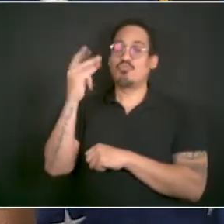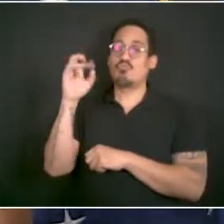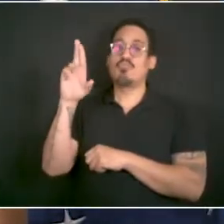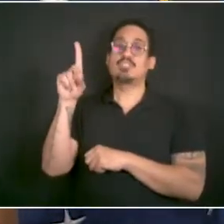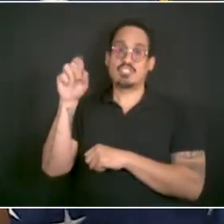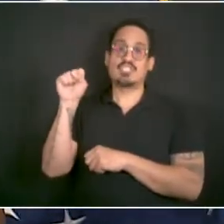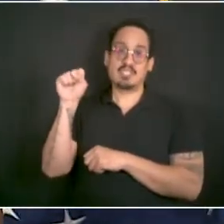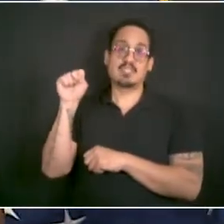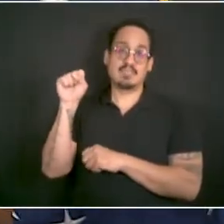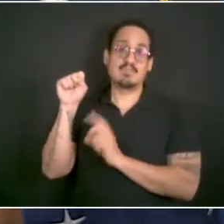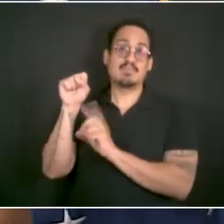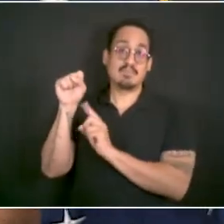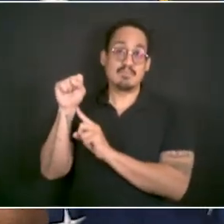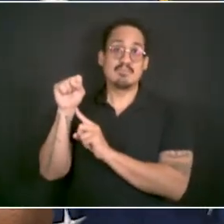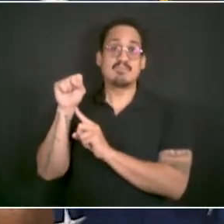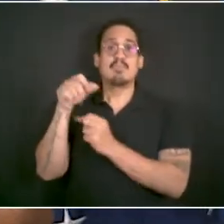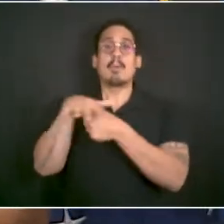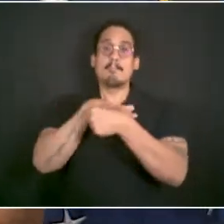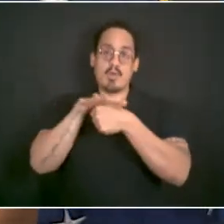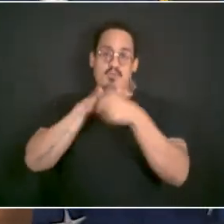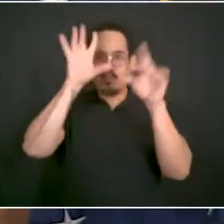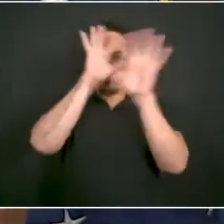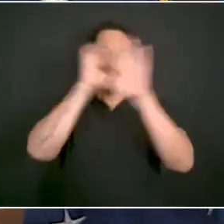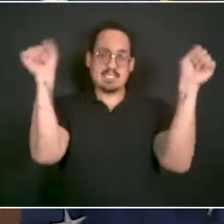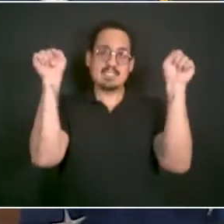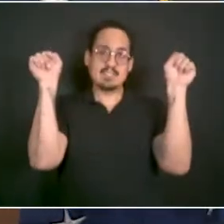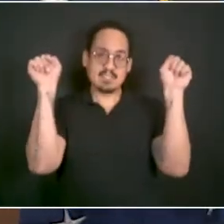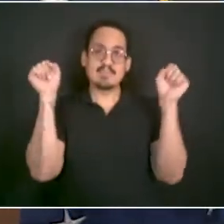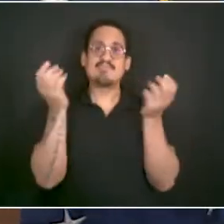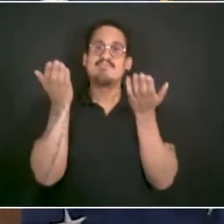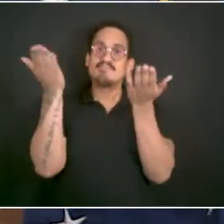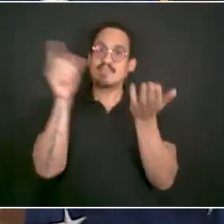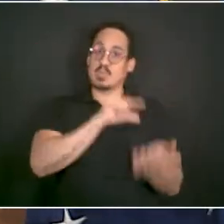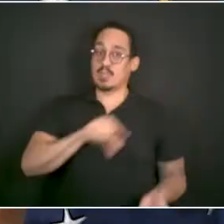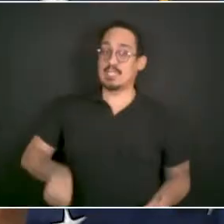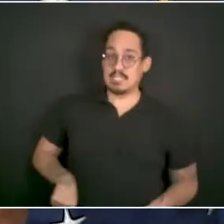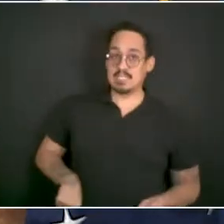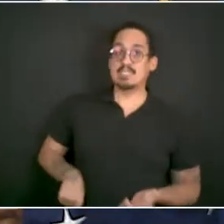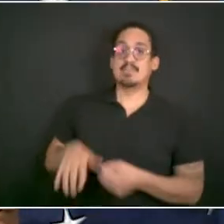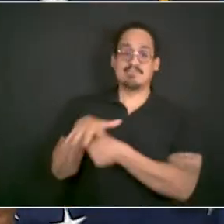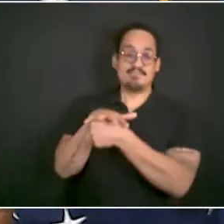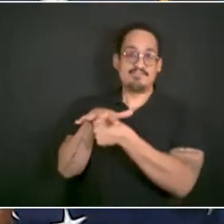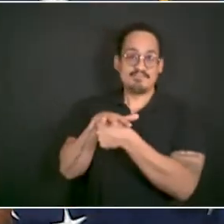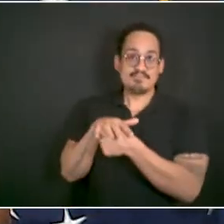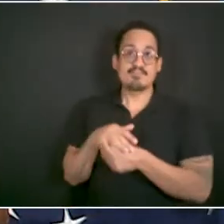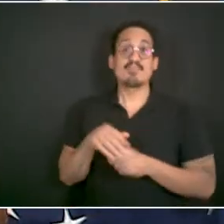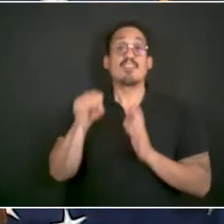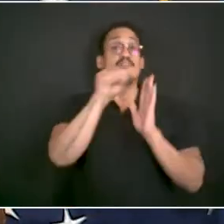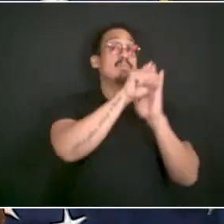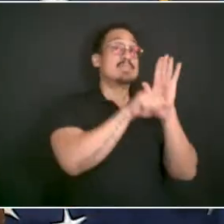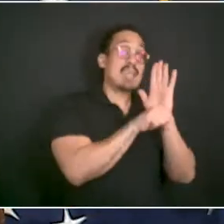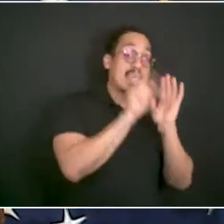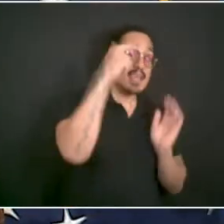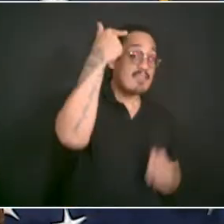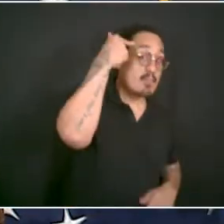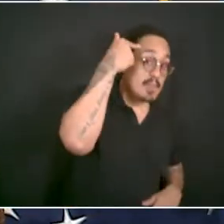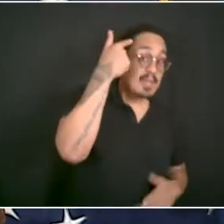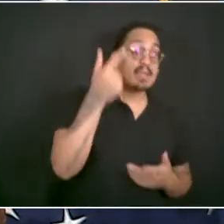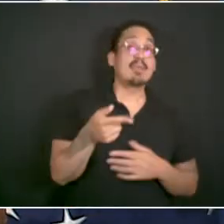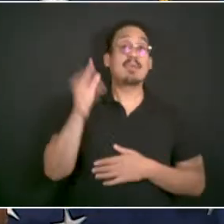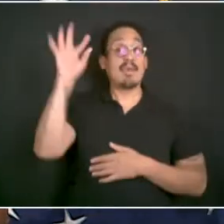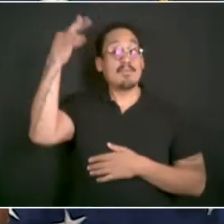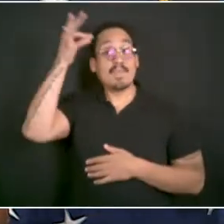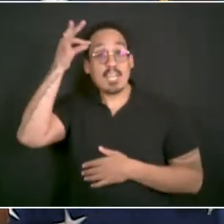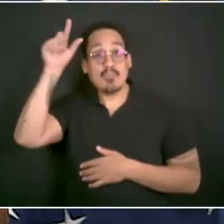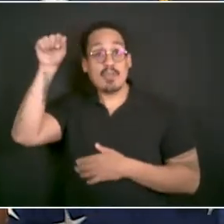And also acknowledging all others a part of this from the state, from the federal government. This is a team fight to get these things done, to be right by our